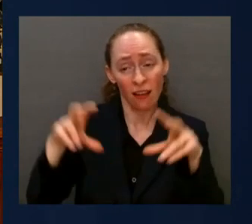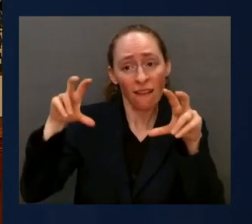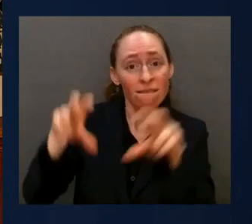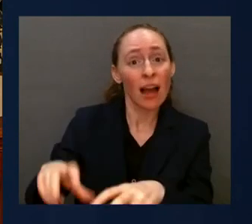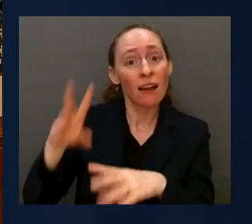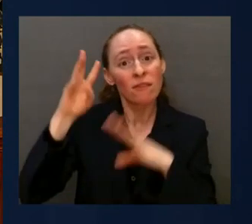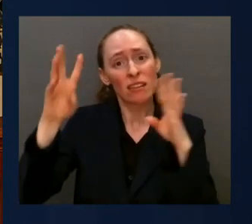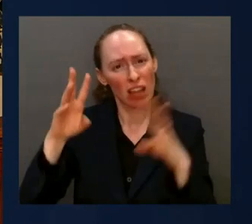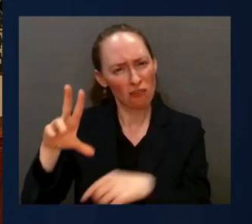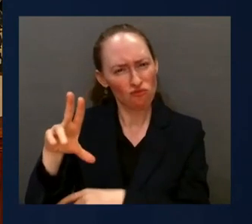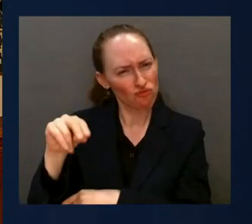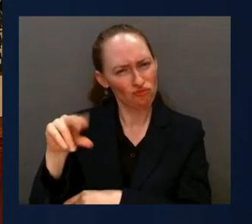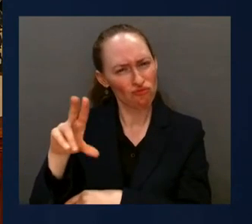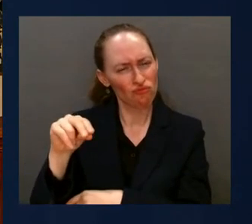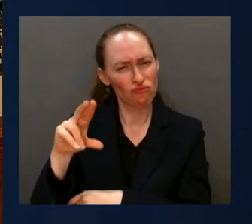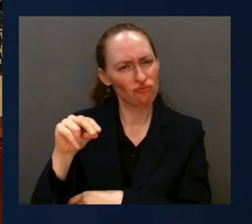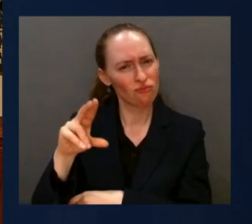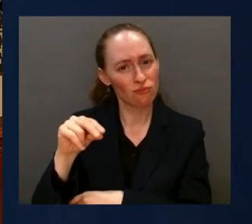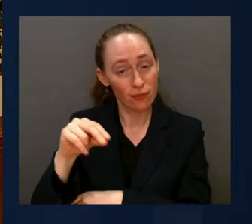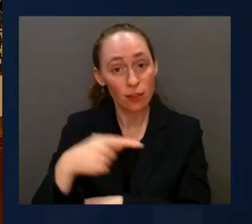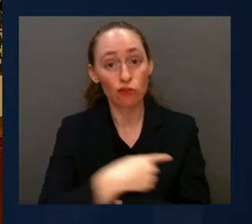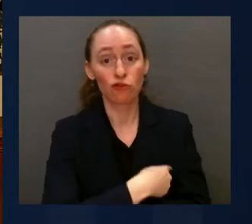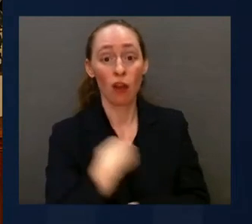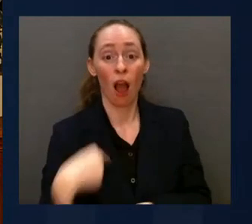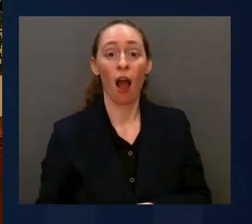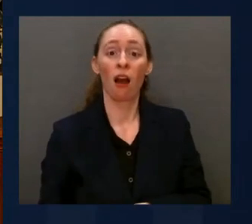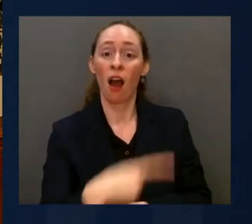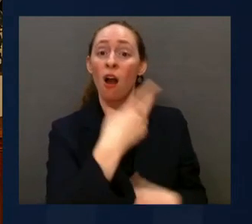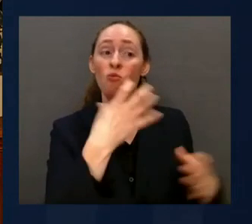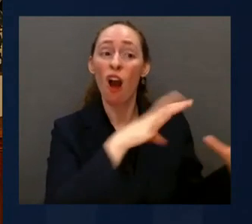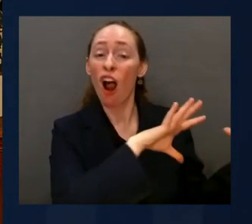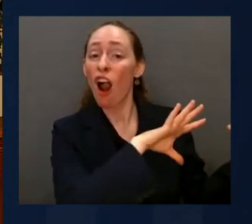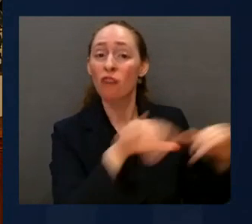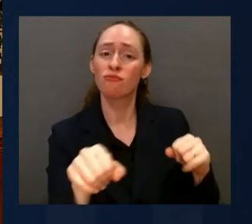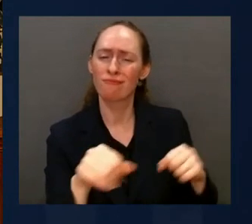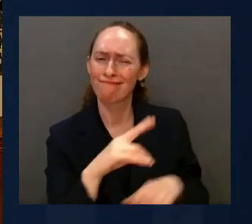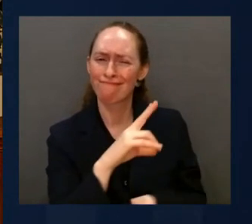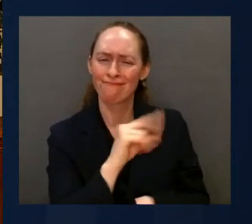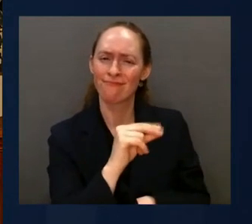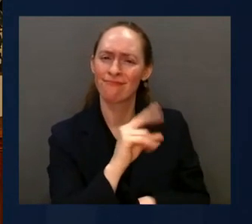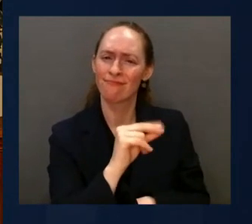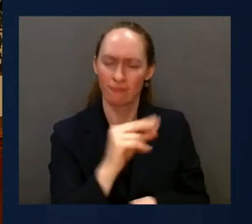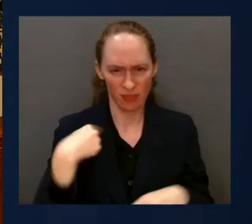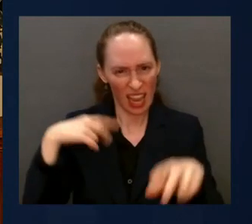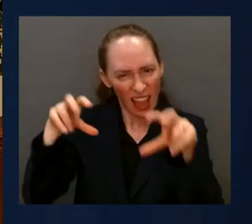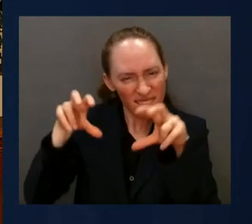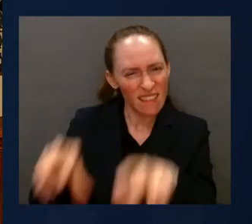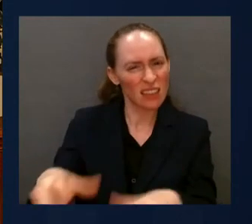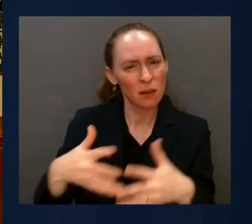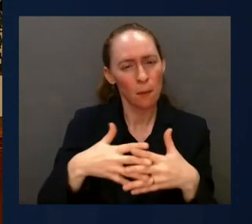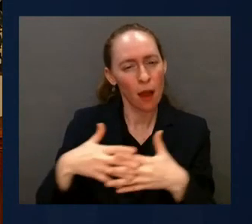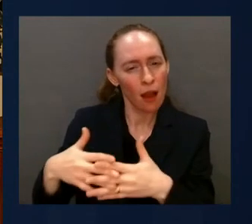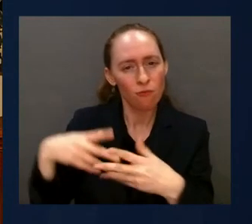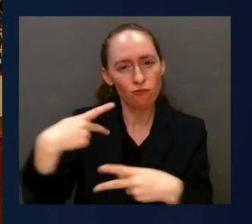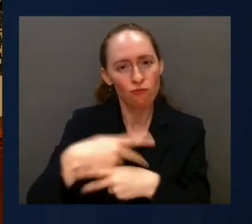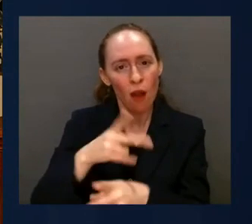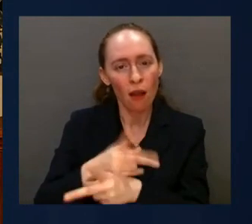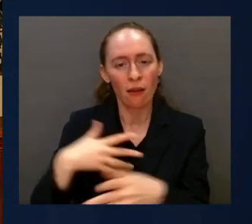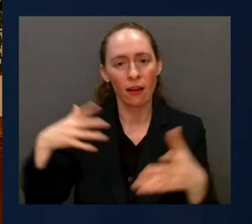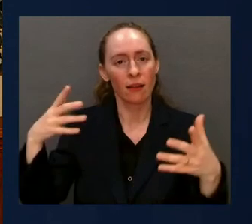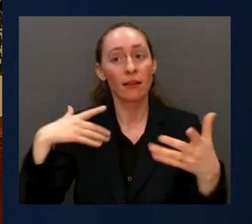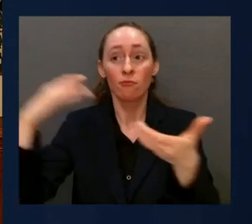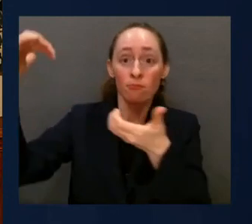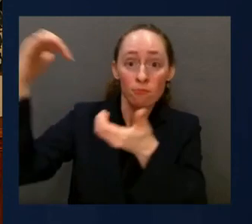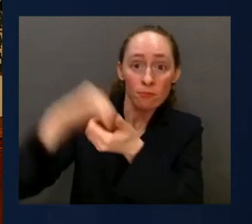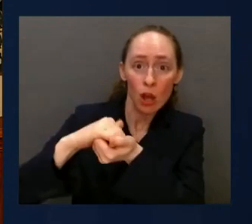to be dominating, investing in our alliances and working with our allies to protect advanced technologies so they will not